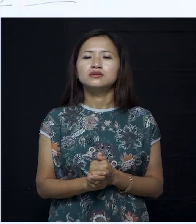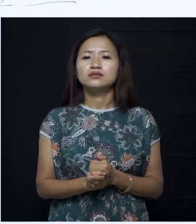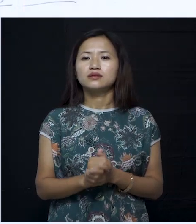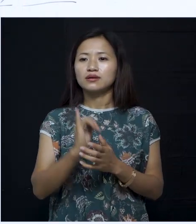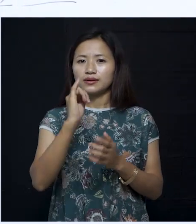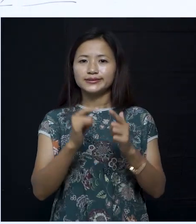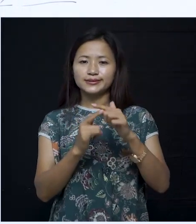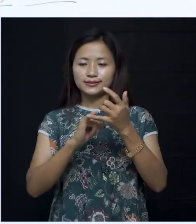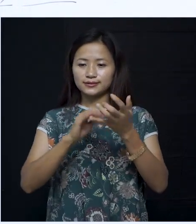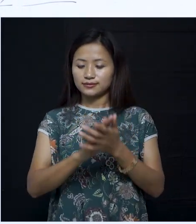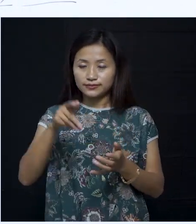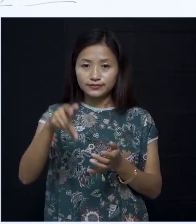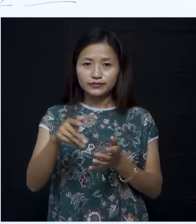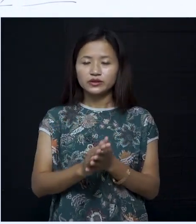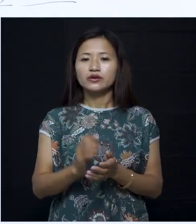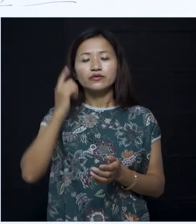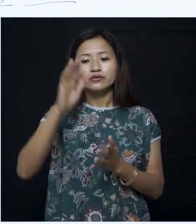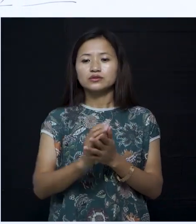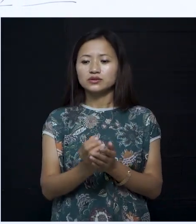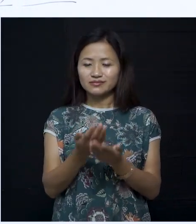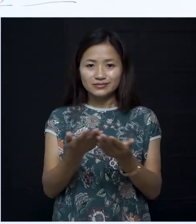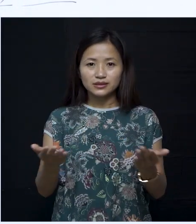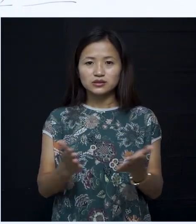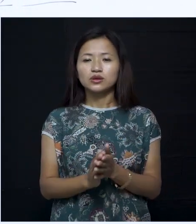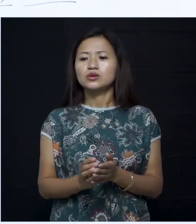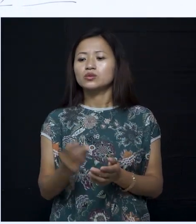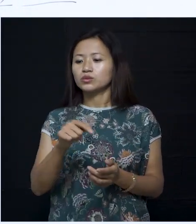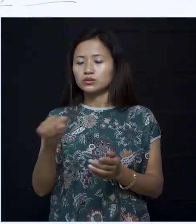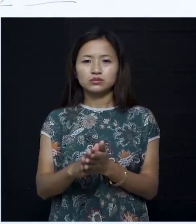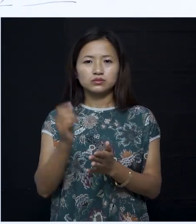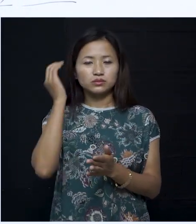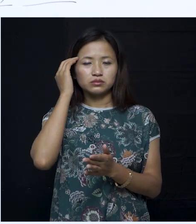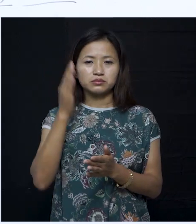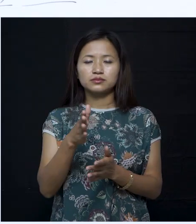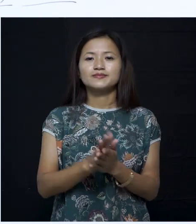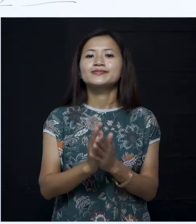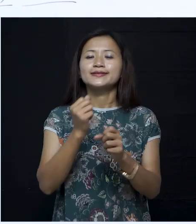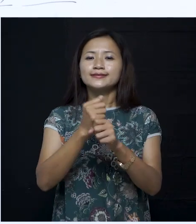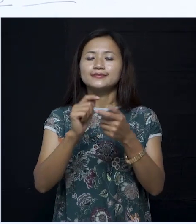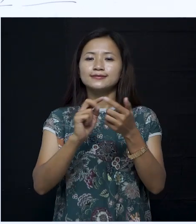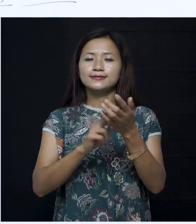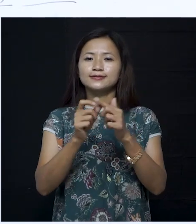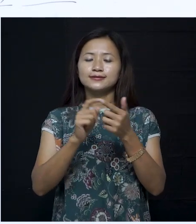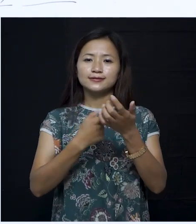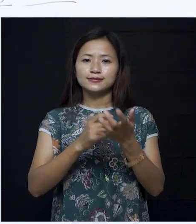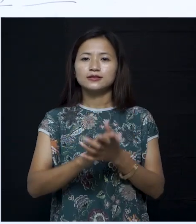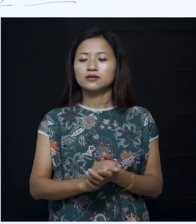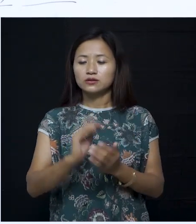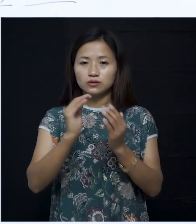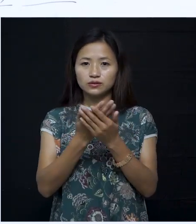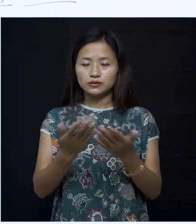used for an object which you do not know the gender. Okay, so or an object that